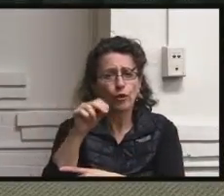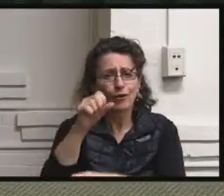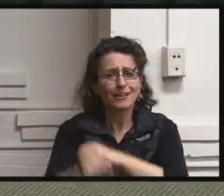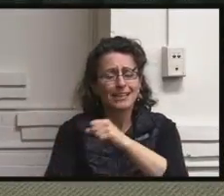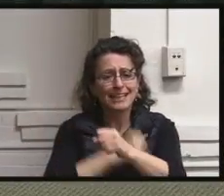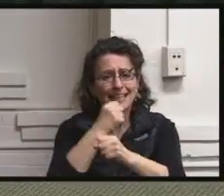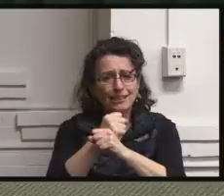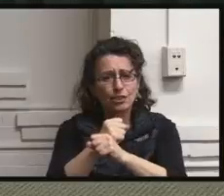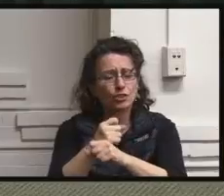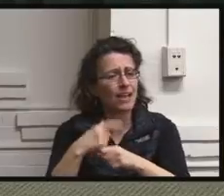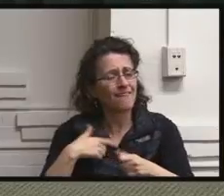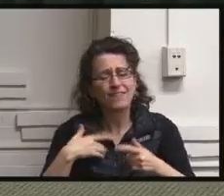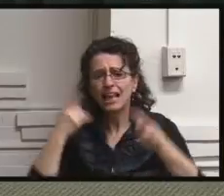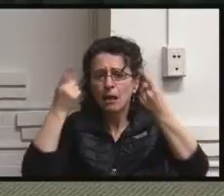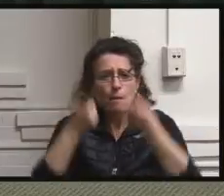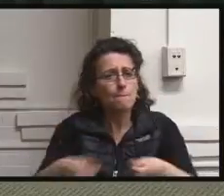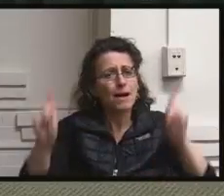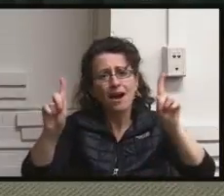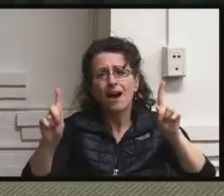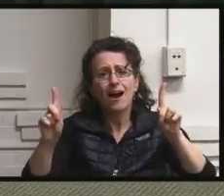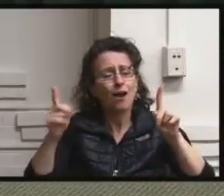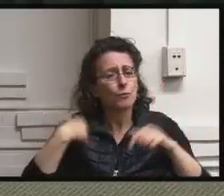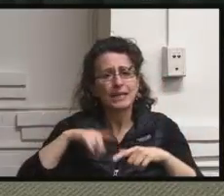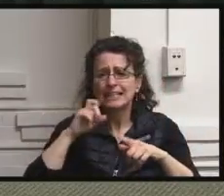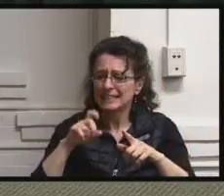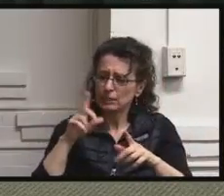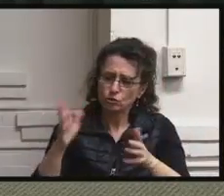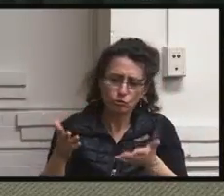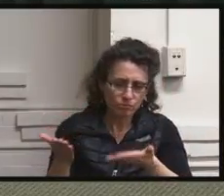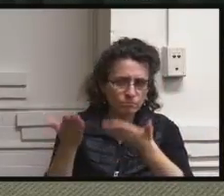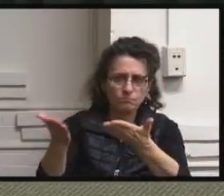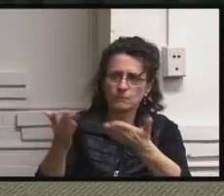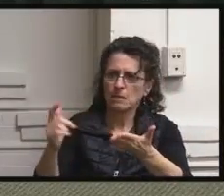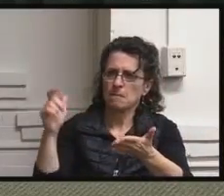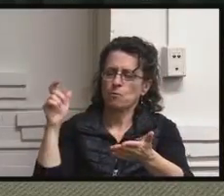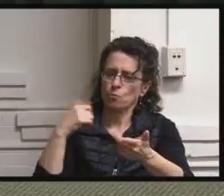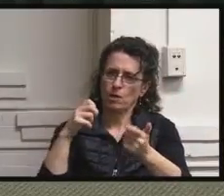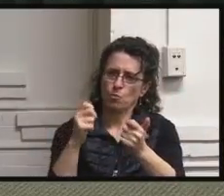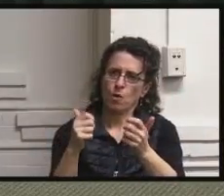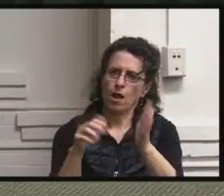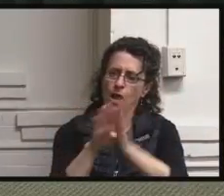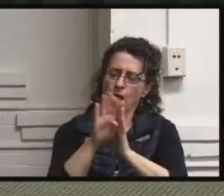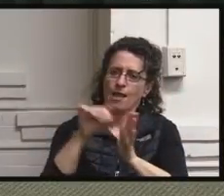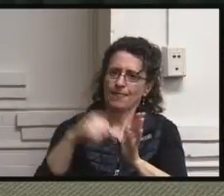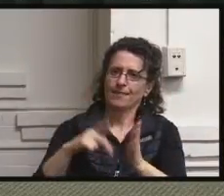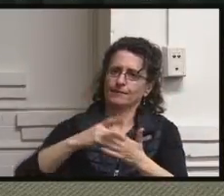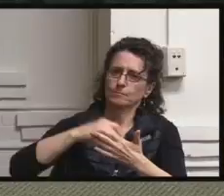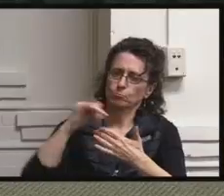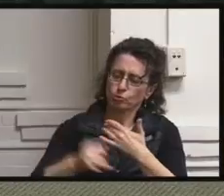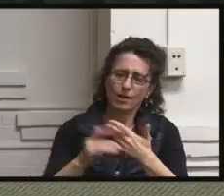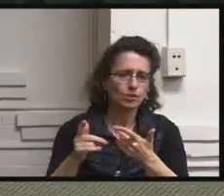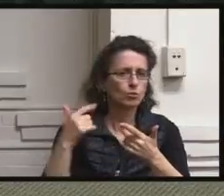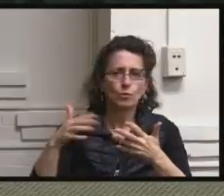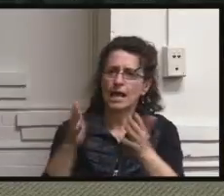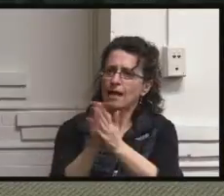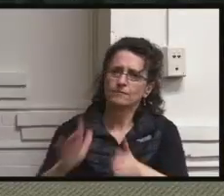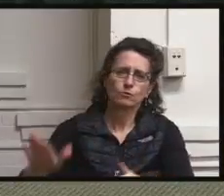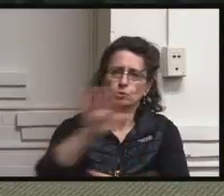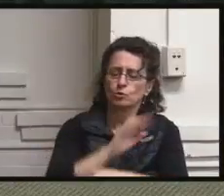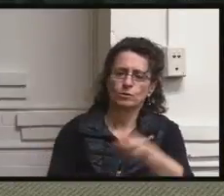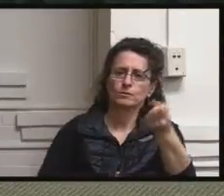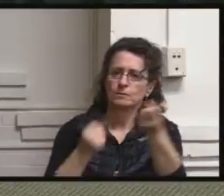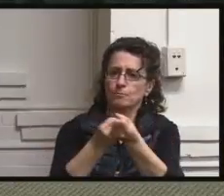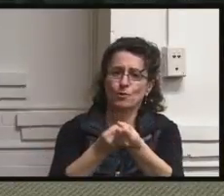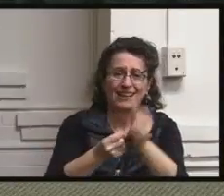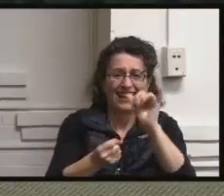the leadership necessary. We cannot control the outcome. You know, we are only a small group of elected officials and likely to be changing very